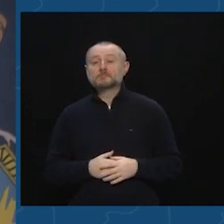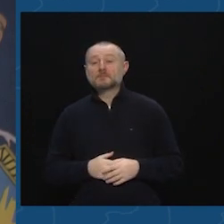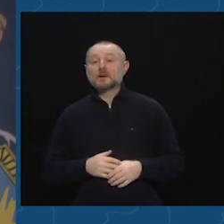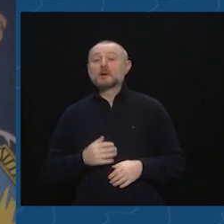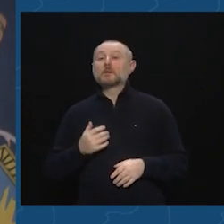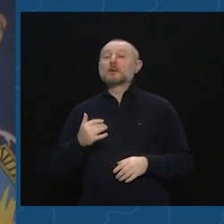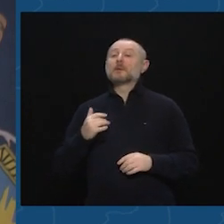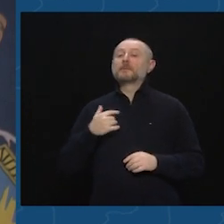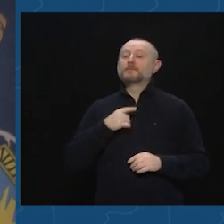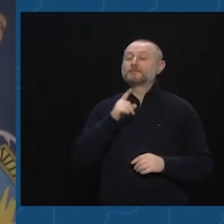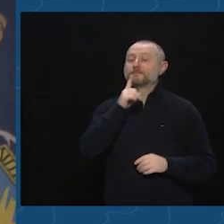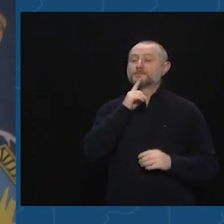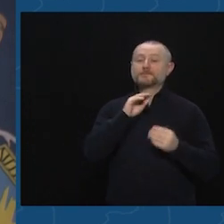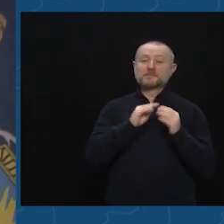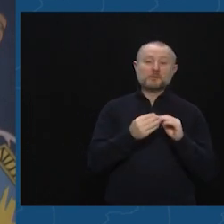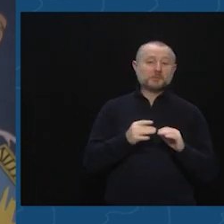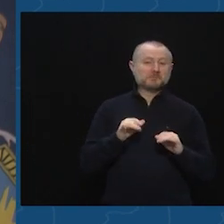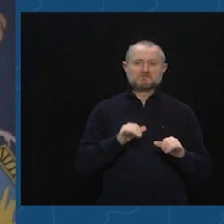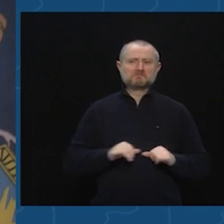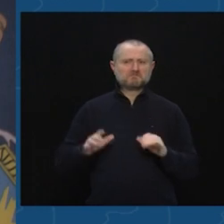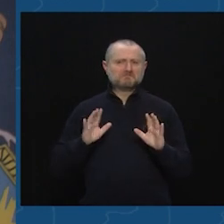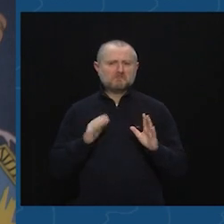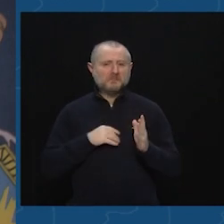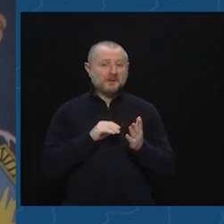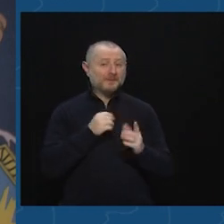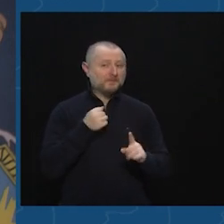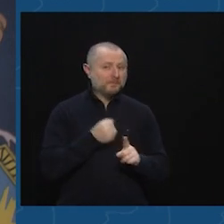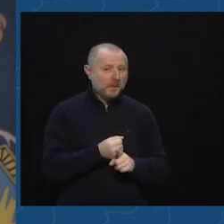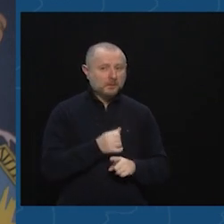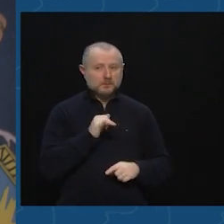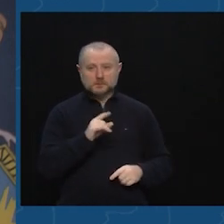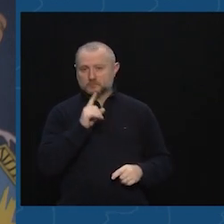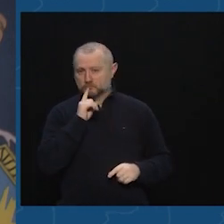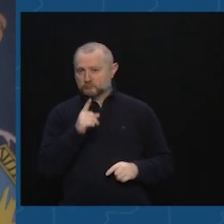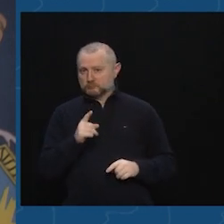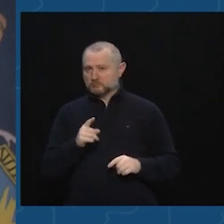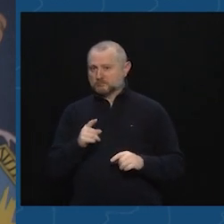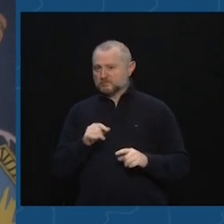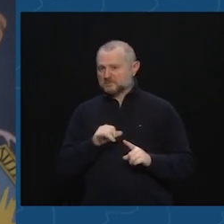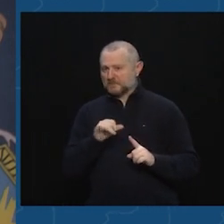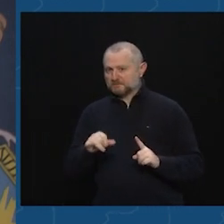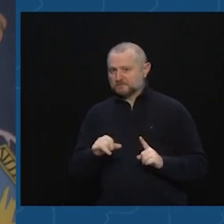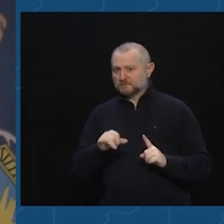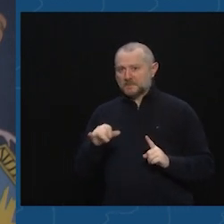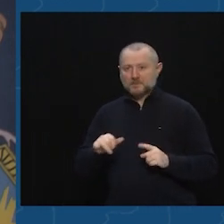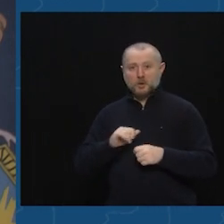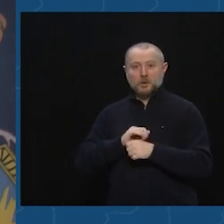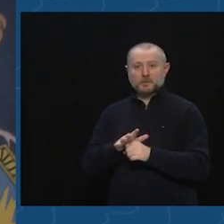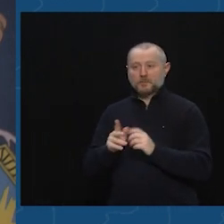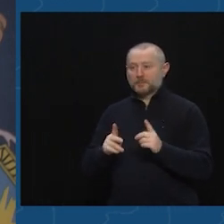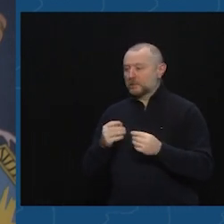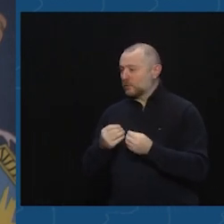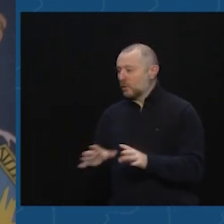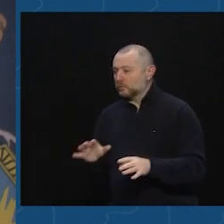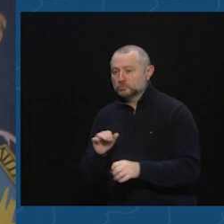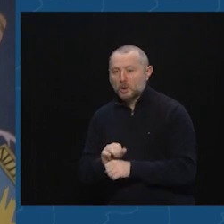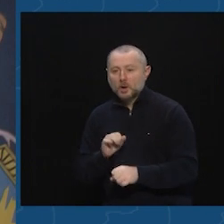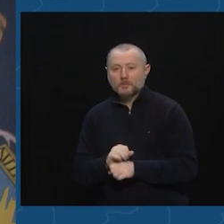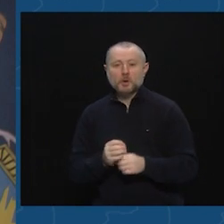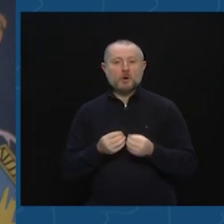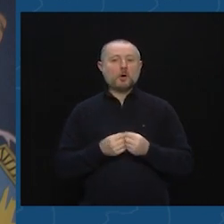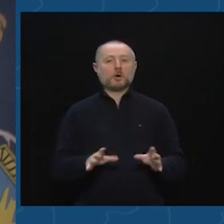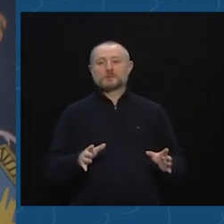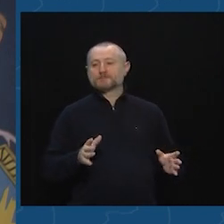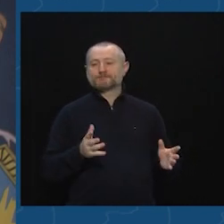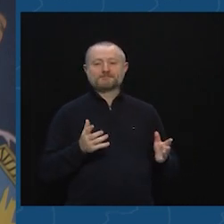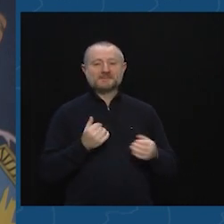impacts. People lost their jobs. They lost their safety net. They lost their support systems where they couldn't go get substance abuse treatment